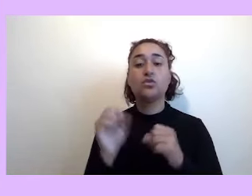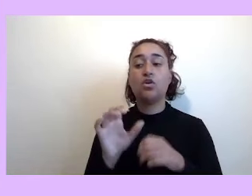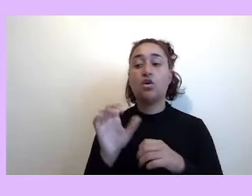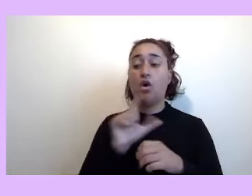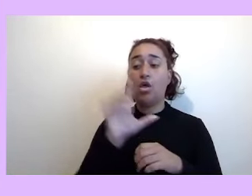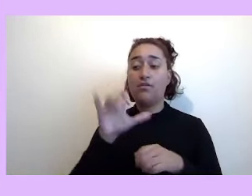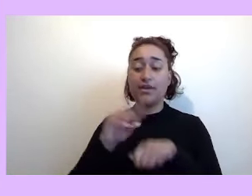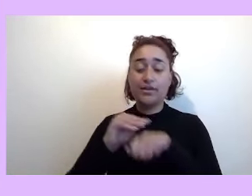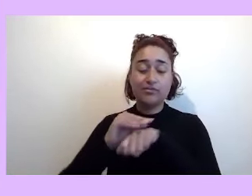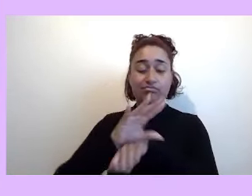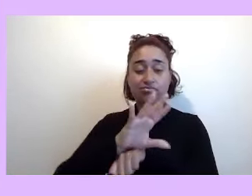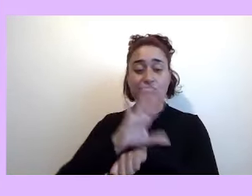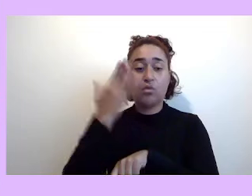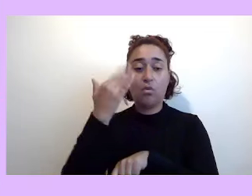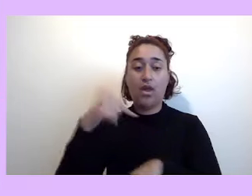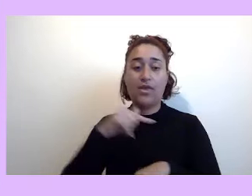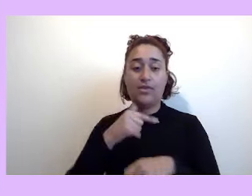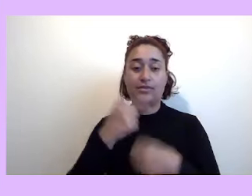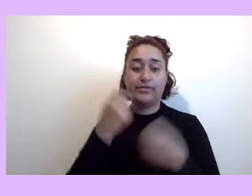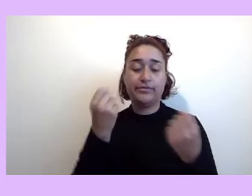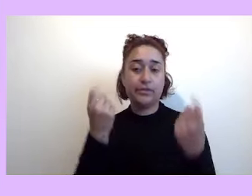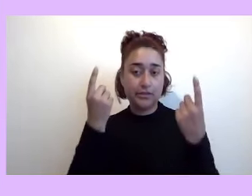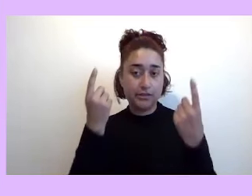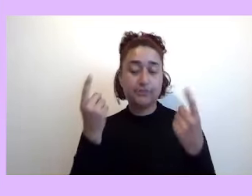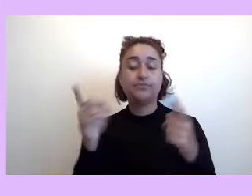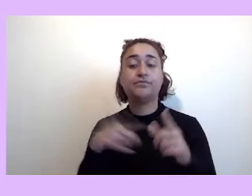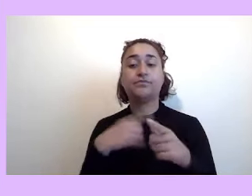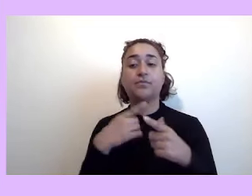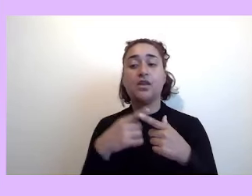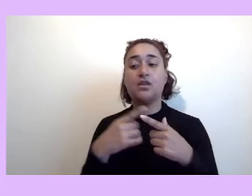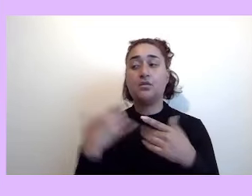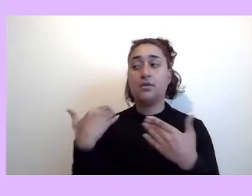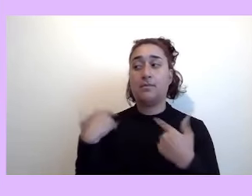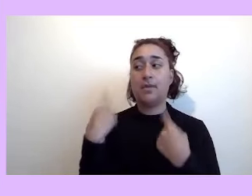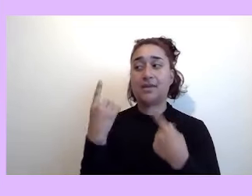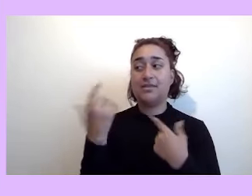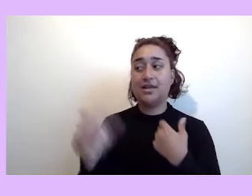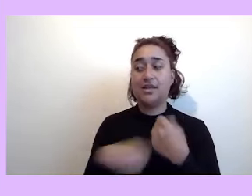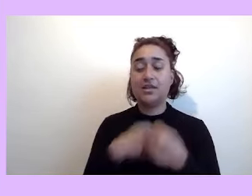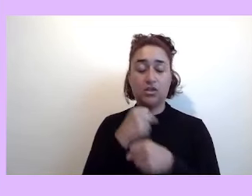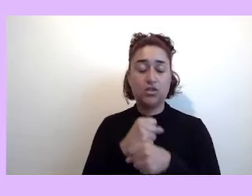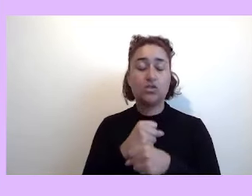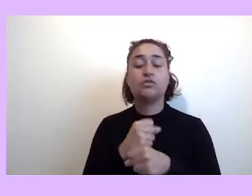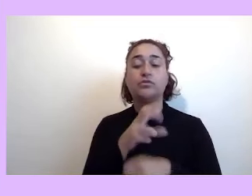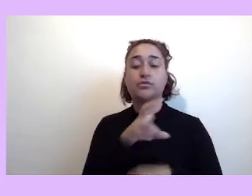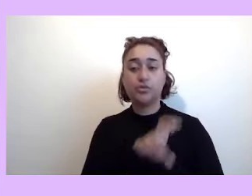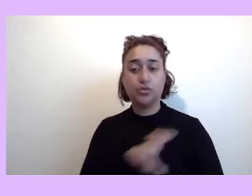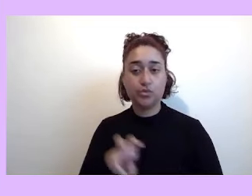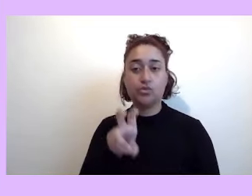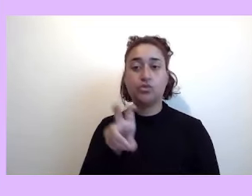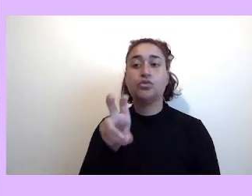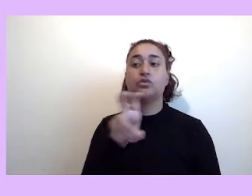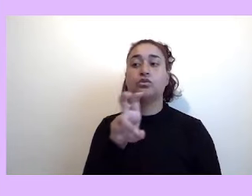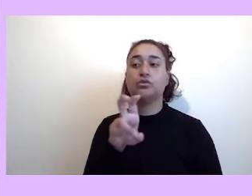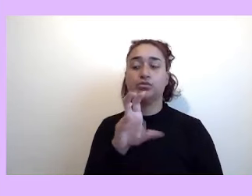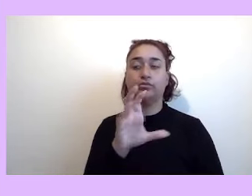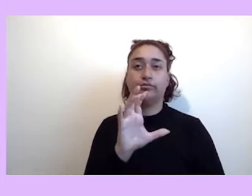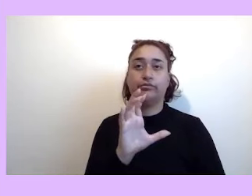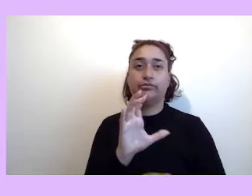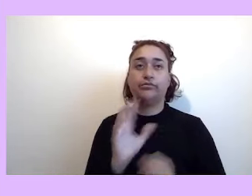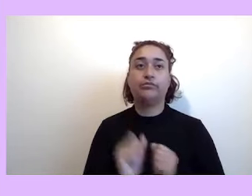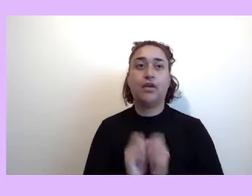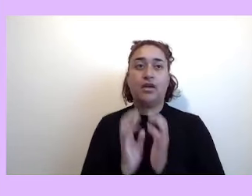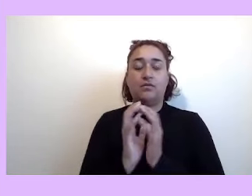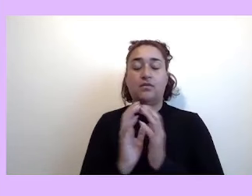into why this makes sense. And then over the last 10 years, we've been on a journey to activate what it means to